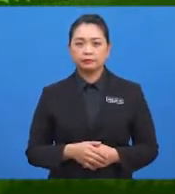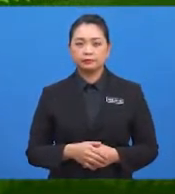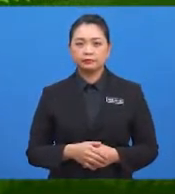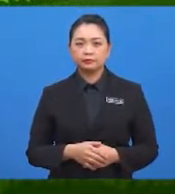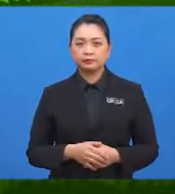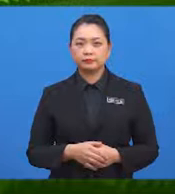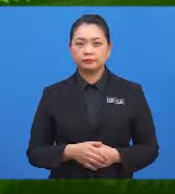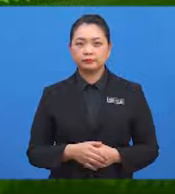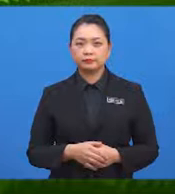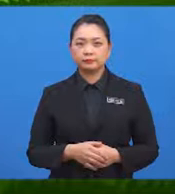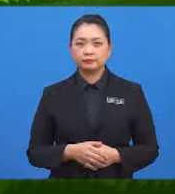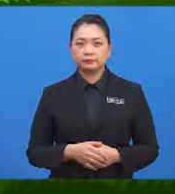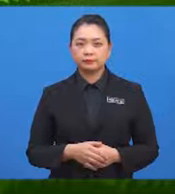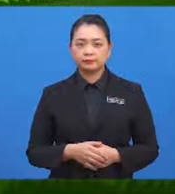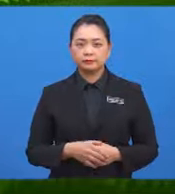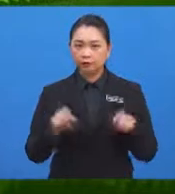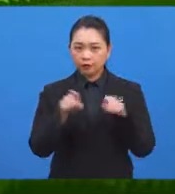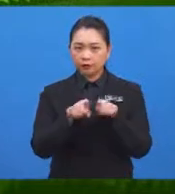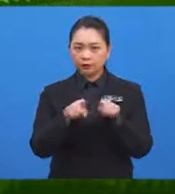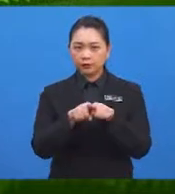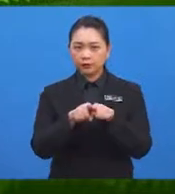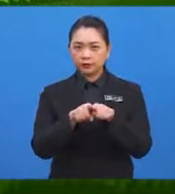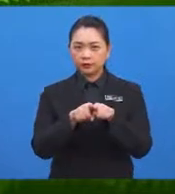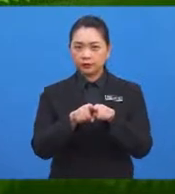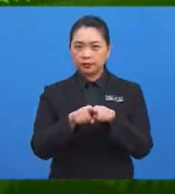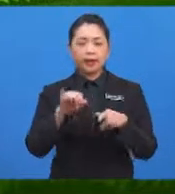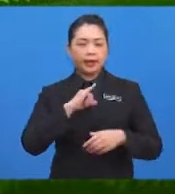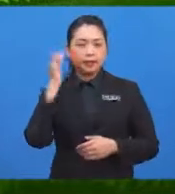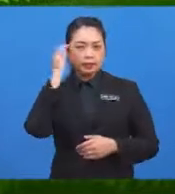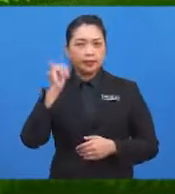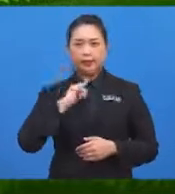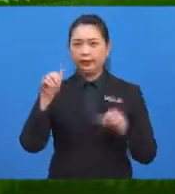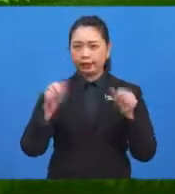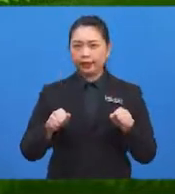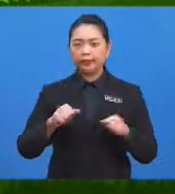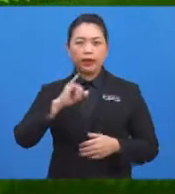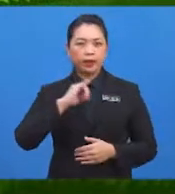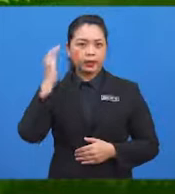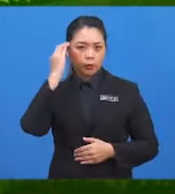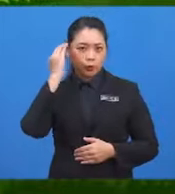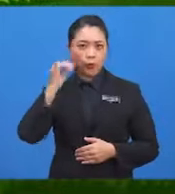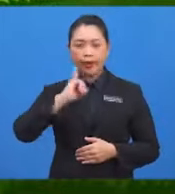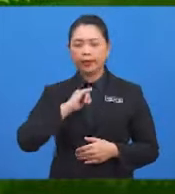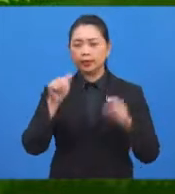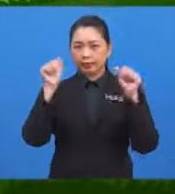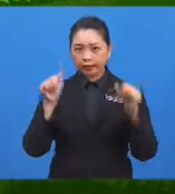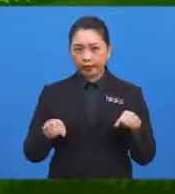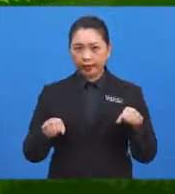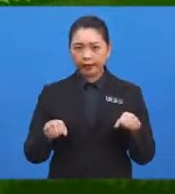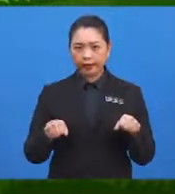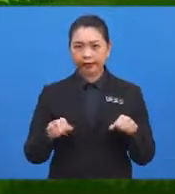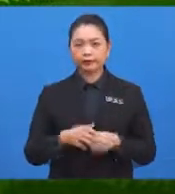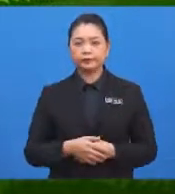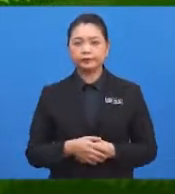us? Chant and help Dr. Suraya to finish her job. I think I can, I know I can. I think I